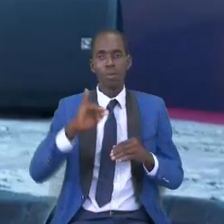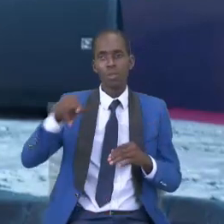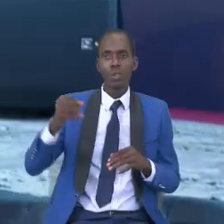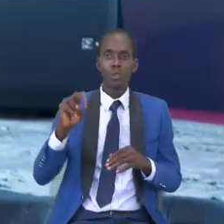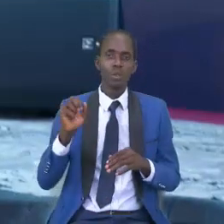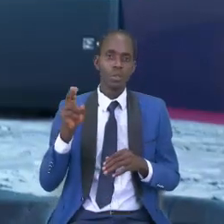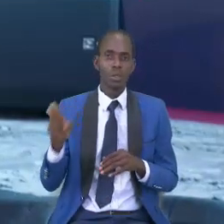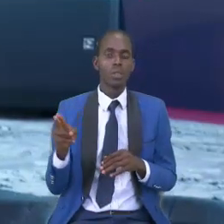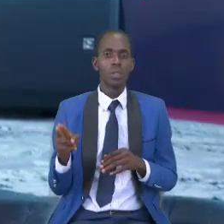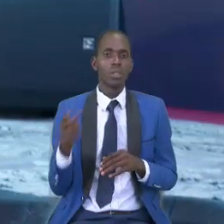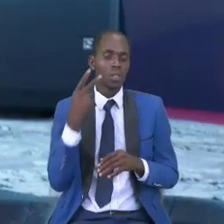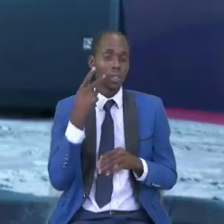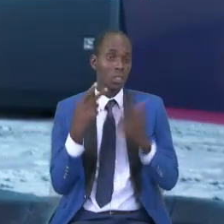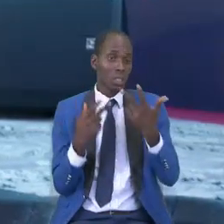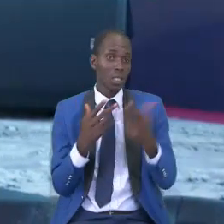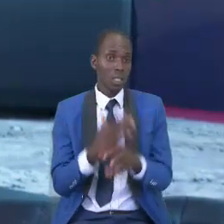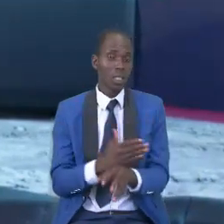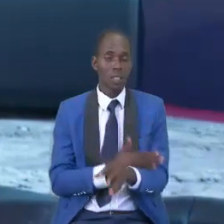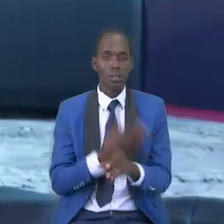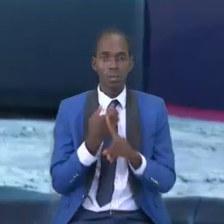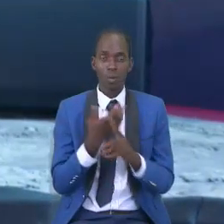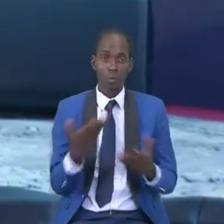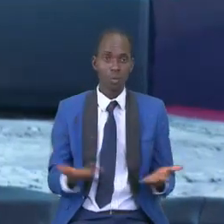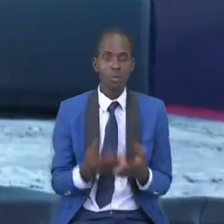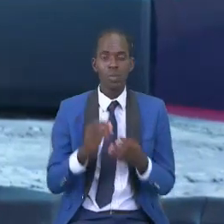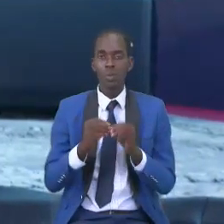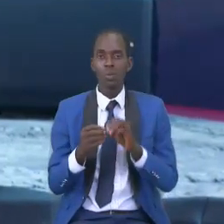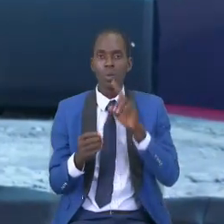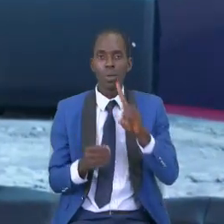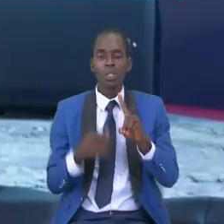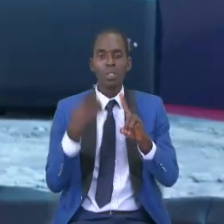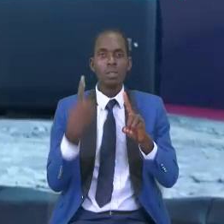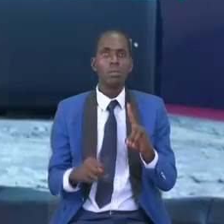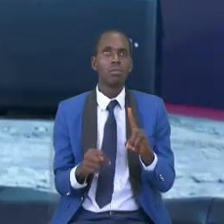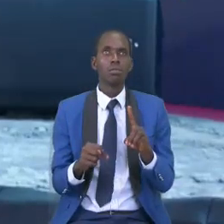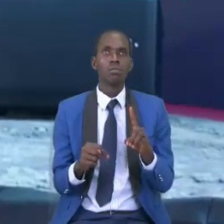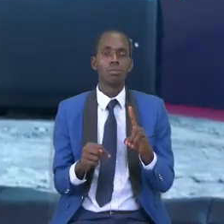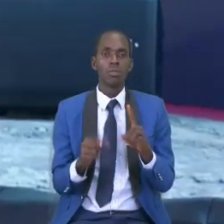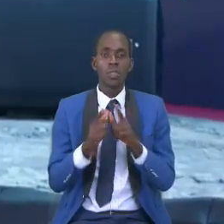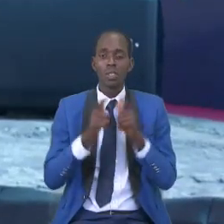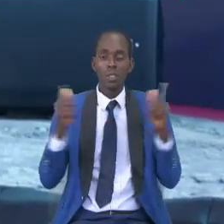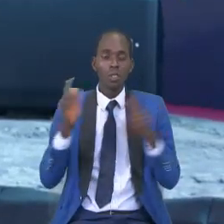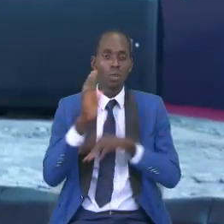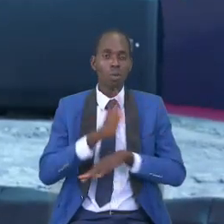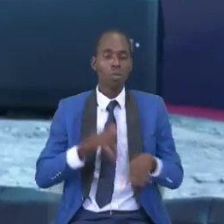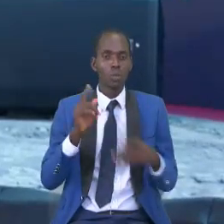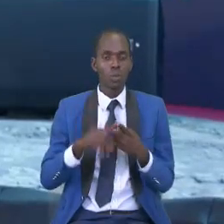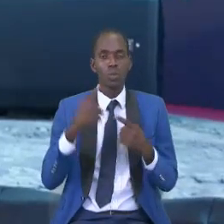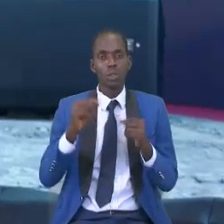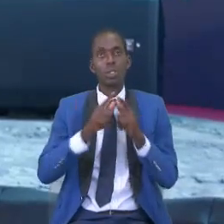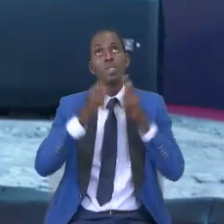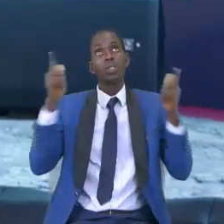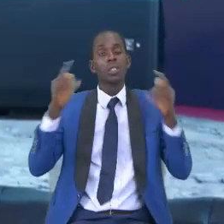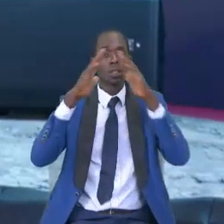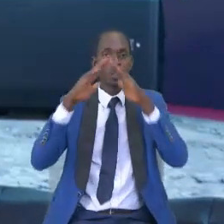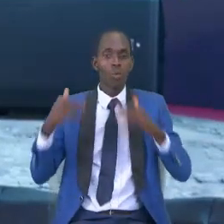purposeful. Look at three things here. We're looking at number one, the imperative call to the great city. We have many